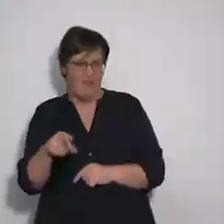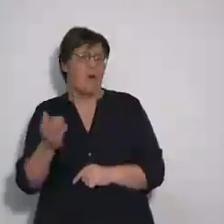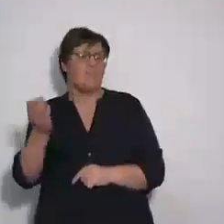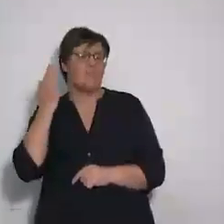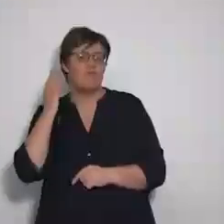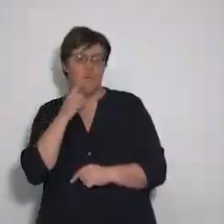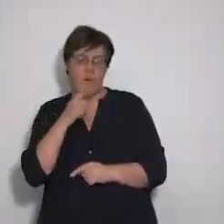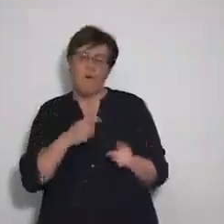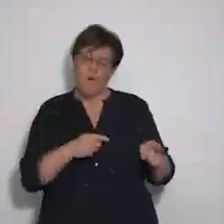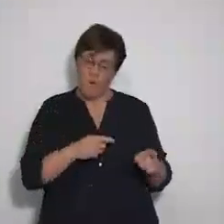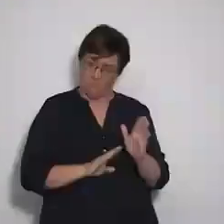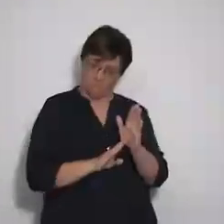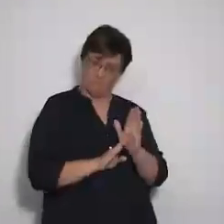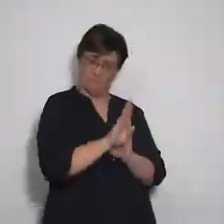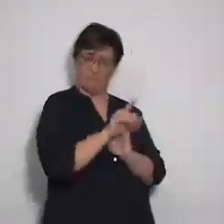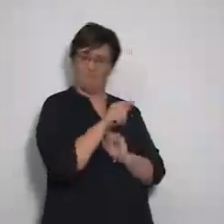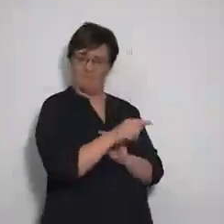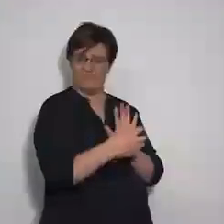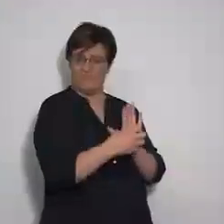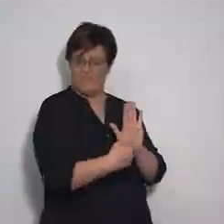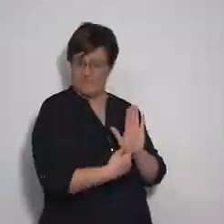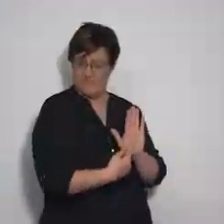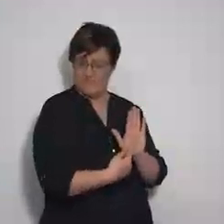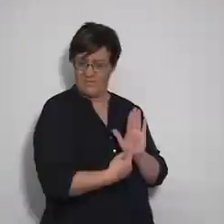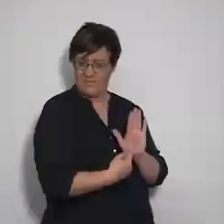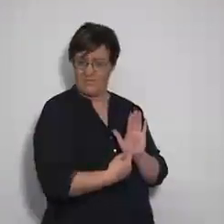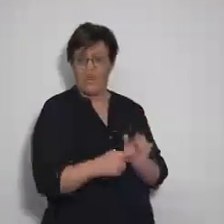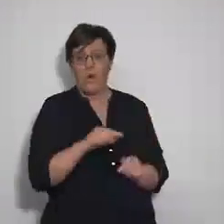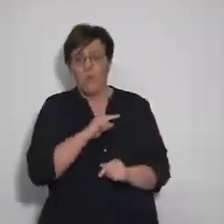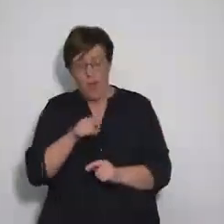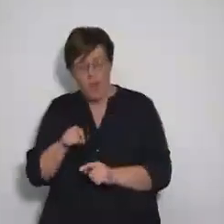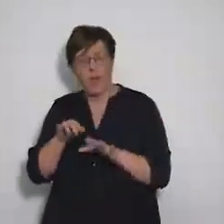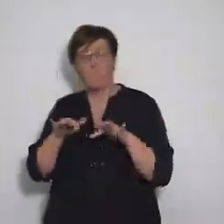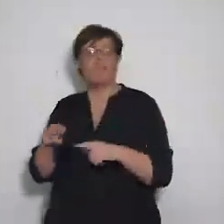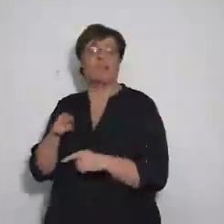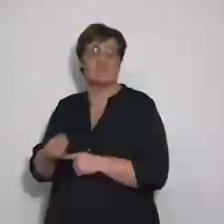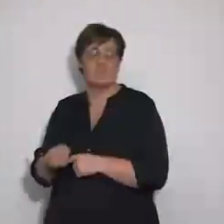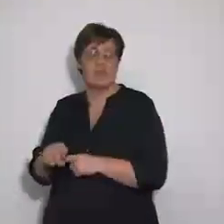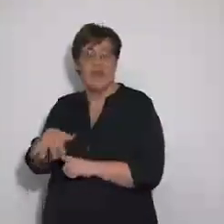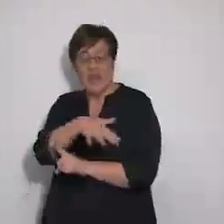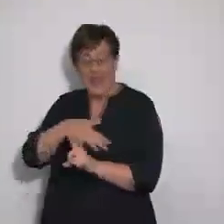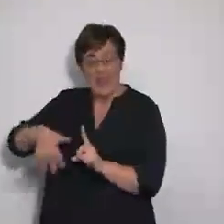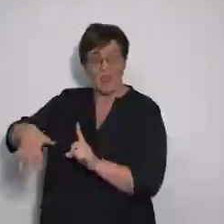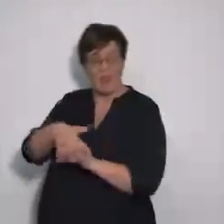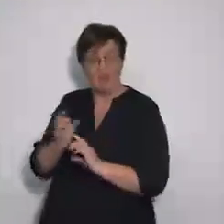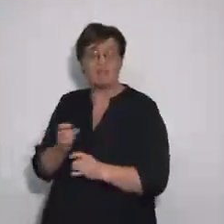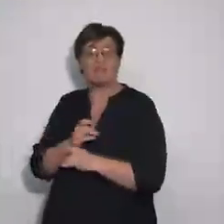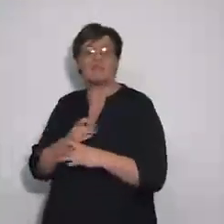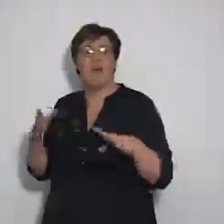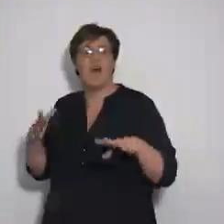what we saw with geometric or exponential growth. Because our population in an